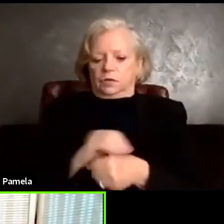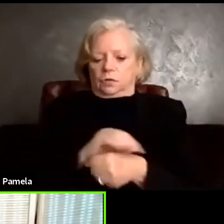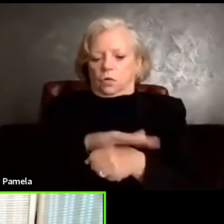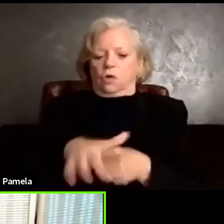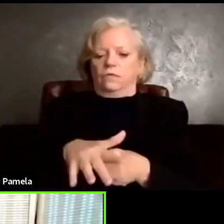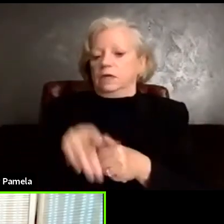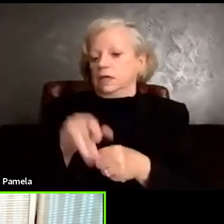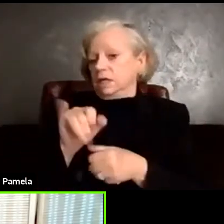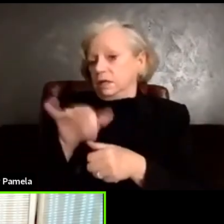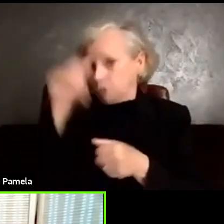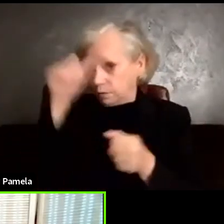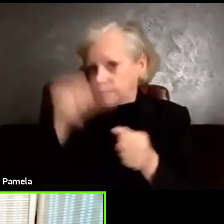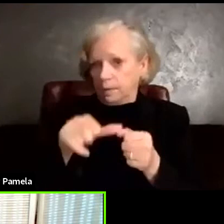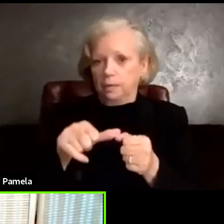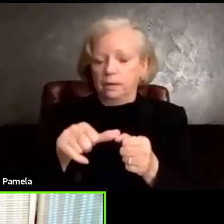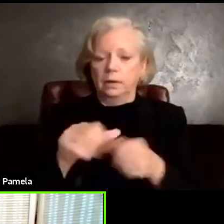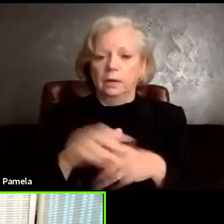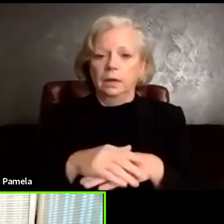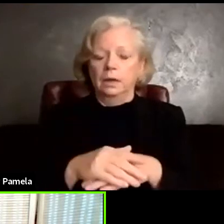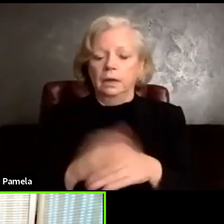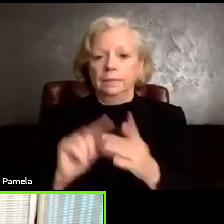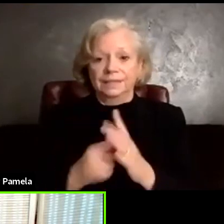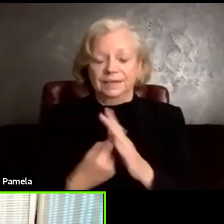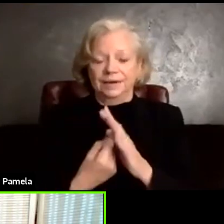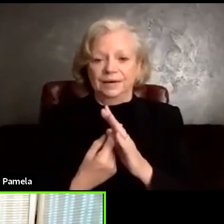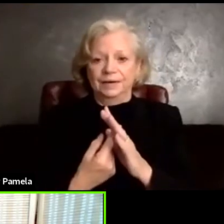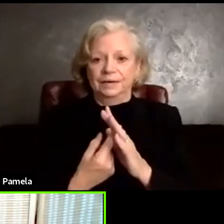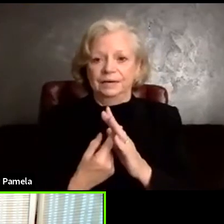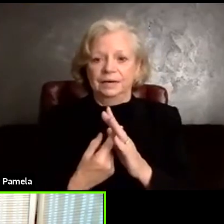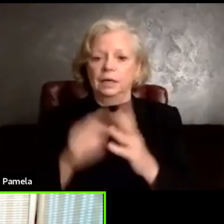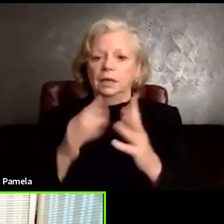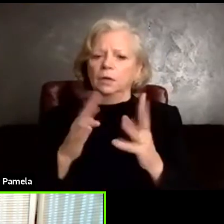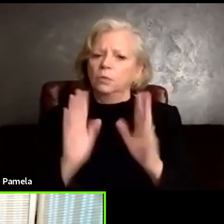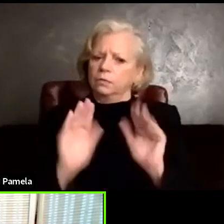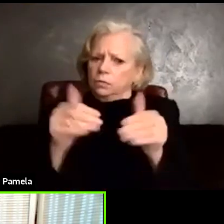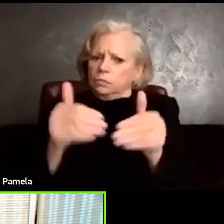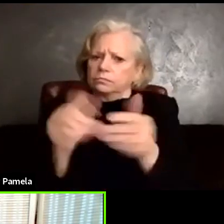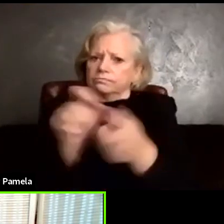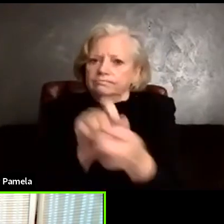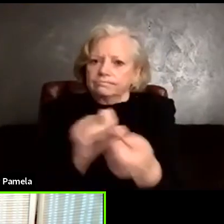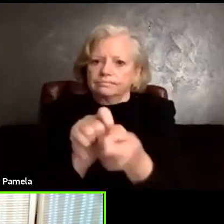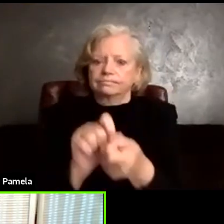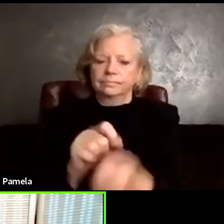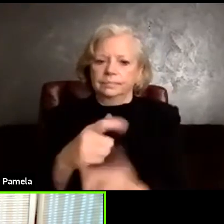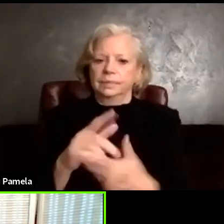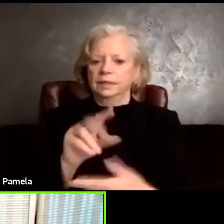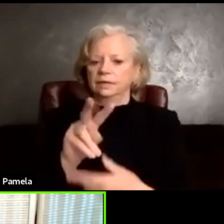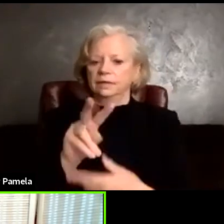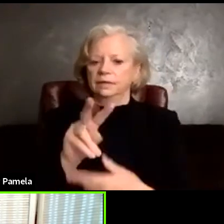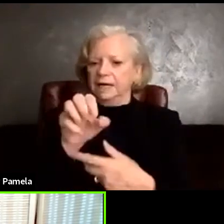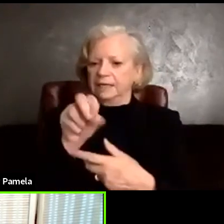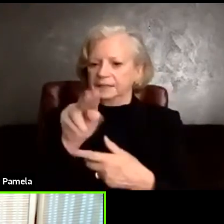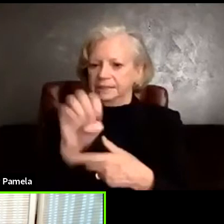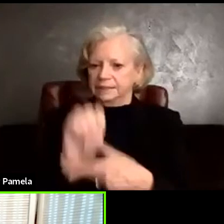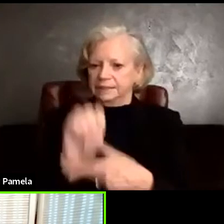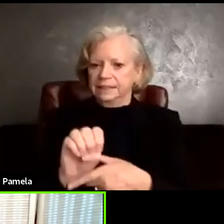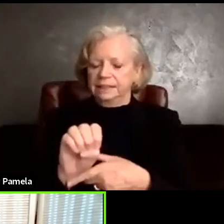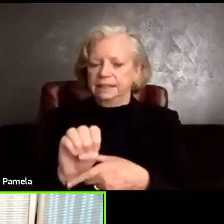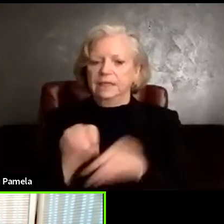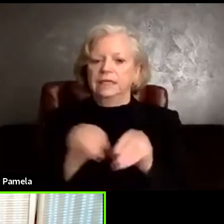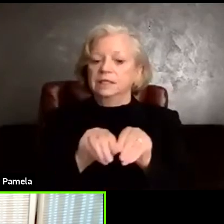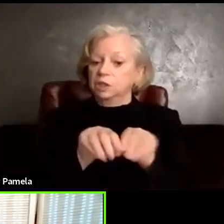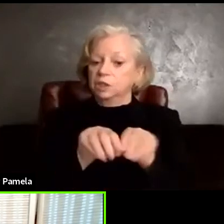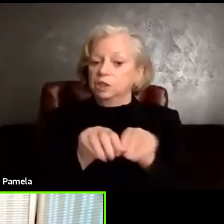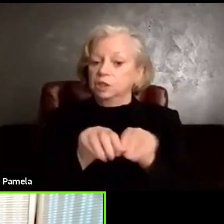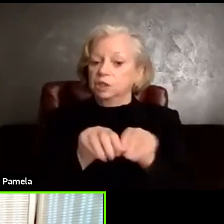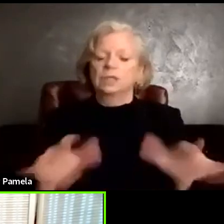we started this off, we were focusing more explicitly on vaccine distribution, and that still is a large part of our